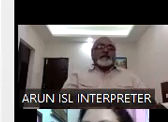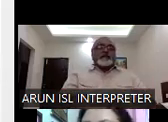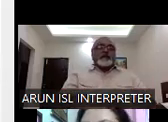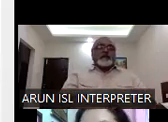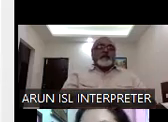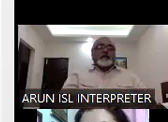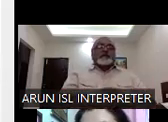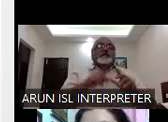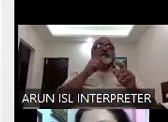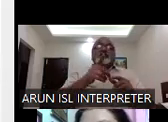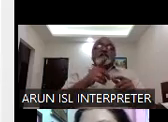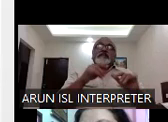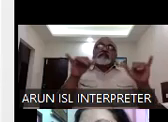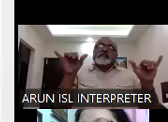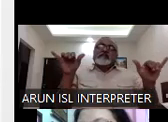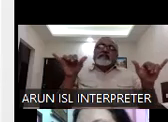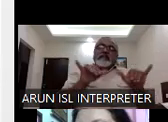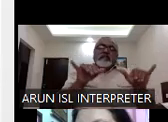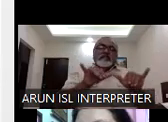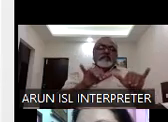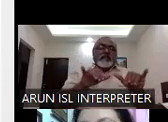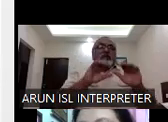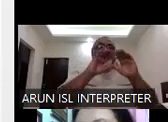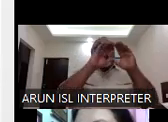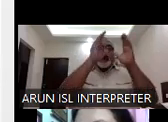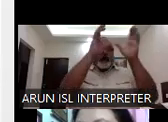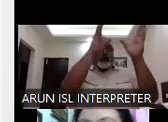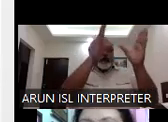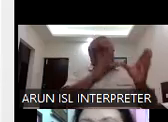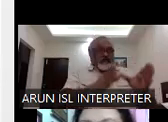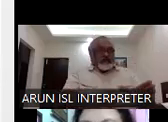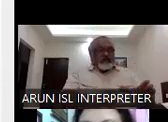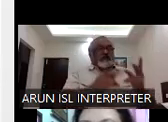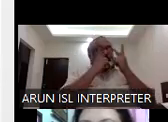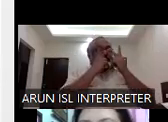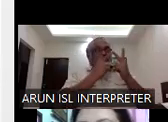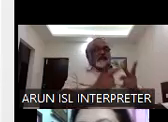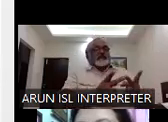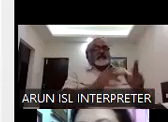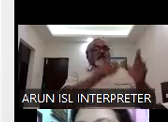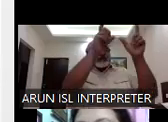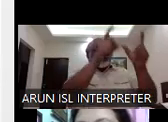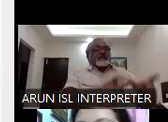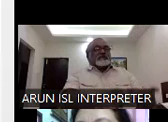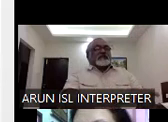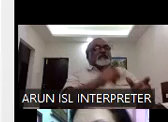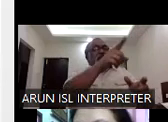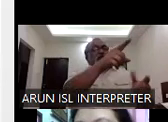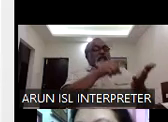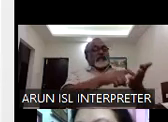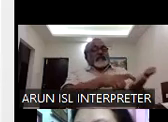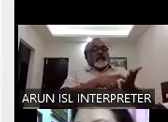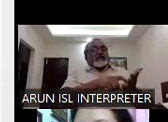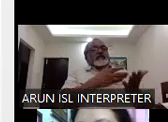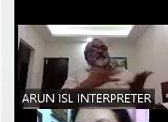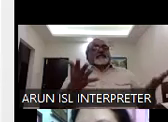just like, as a, you have to count them as a whole, as a personhood, as a whole, as a person who is empowered, who